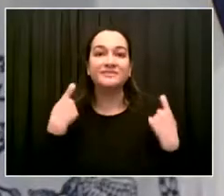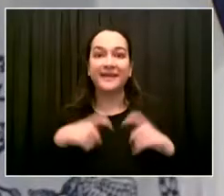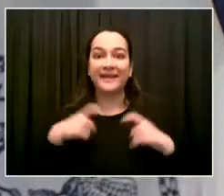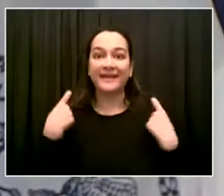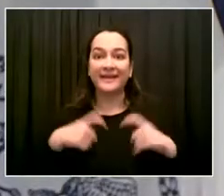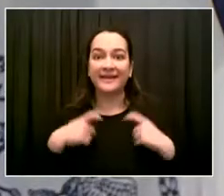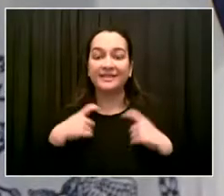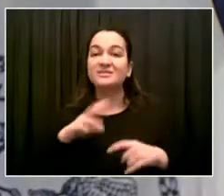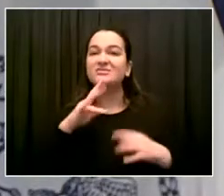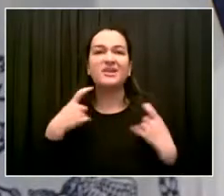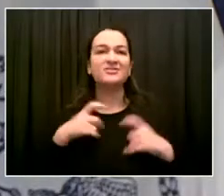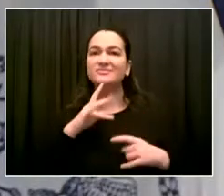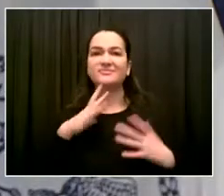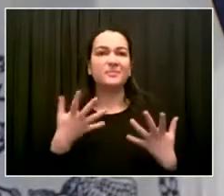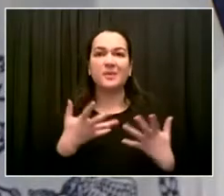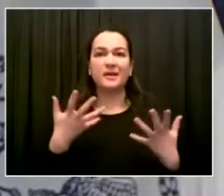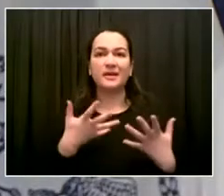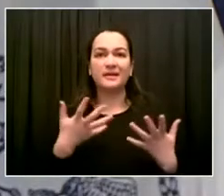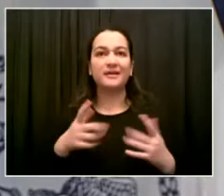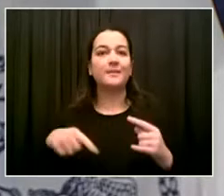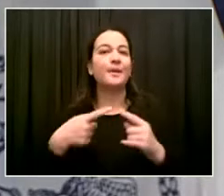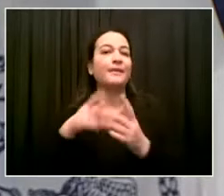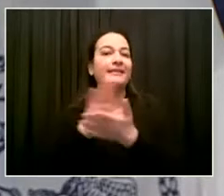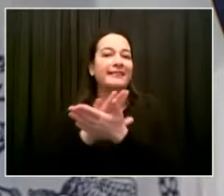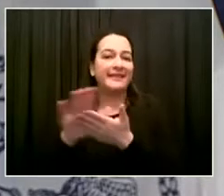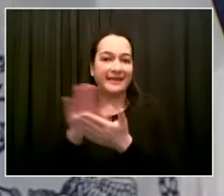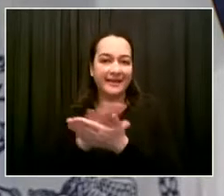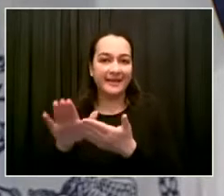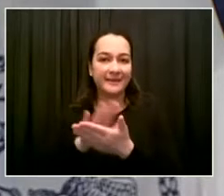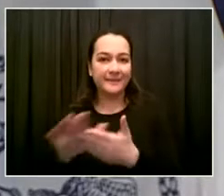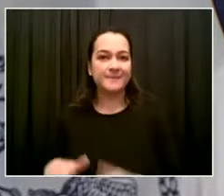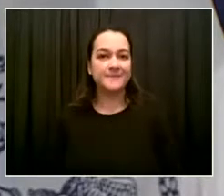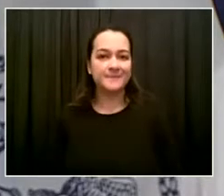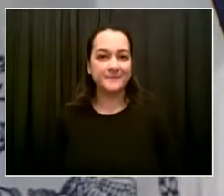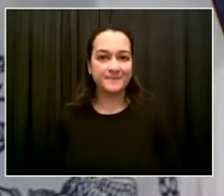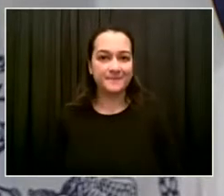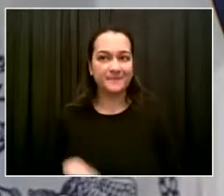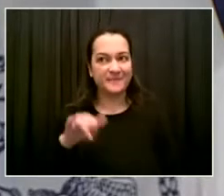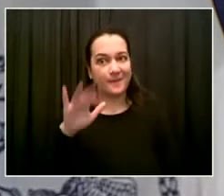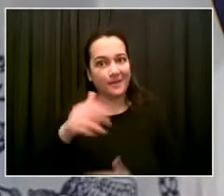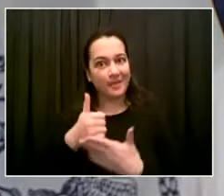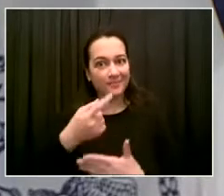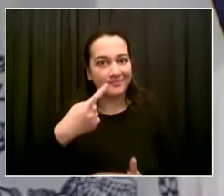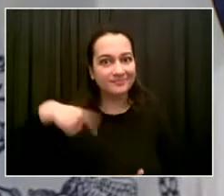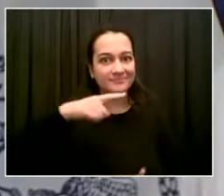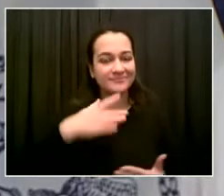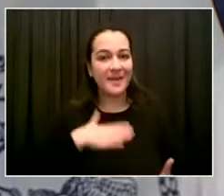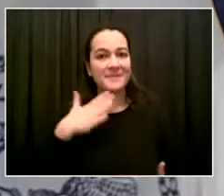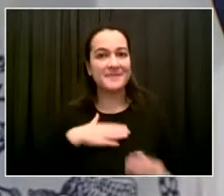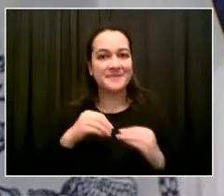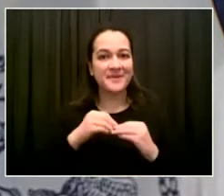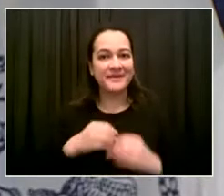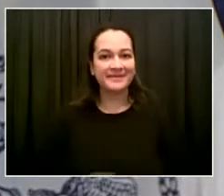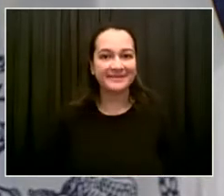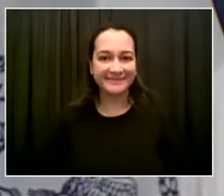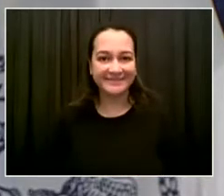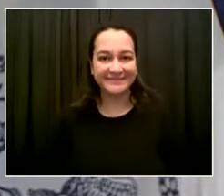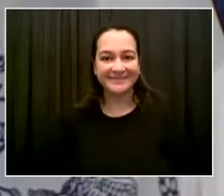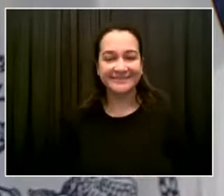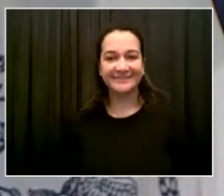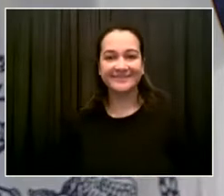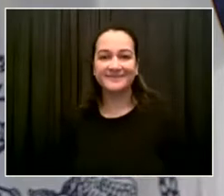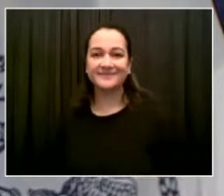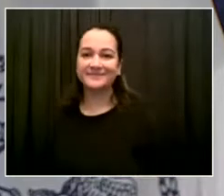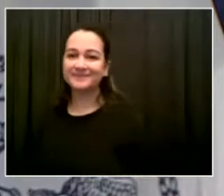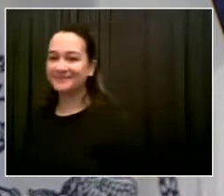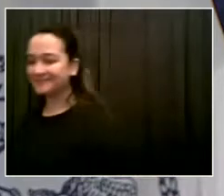spring cleanup. This is a topic that's going to make us all happy. Ya es hora de la limpieza